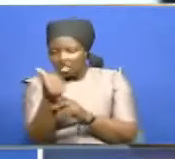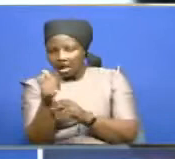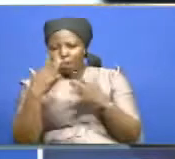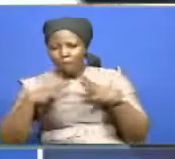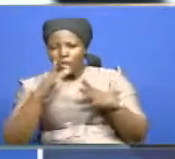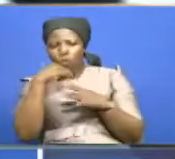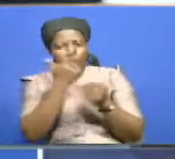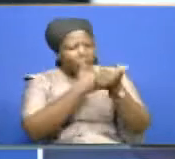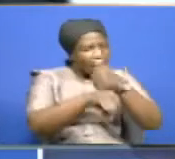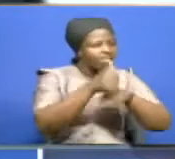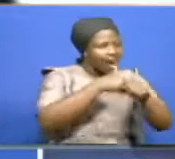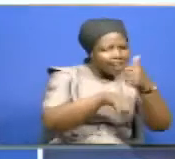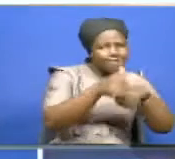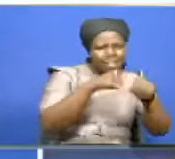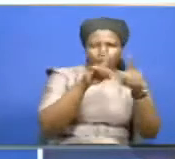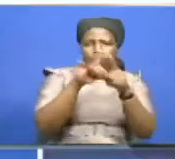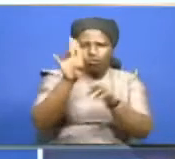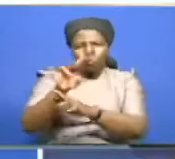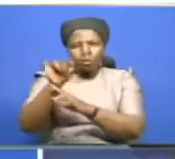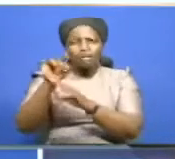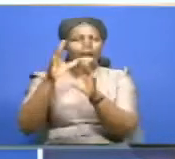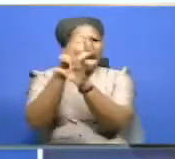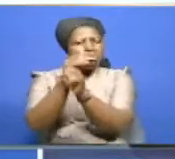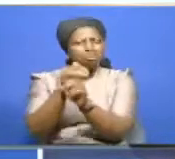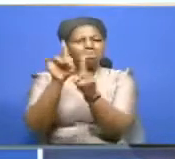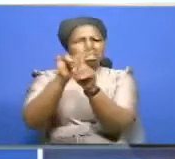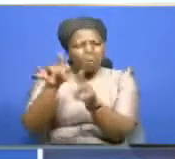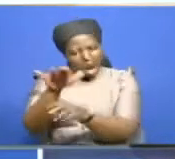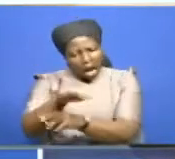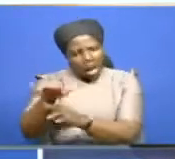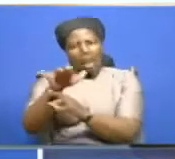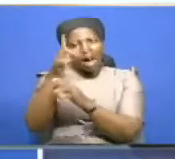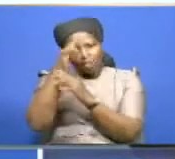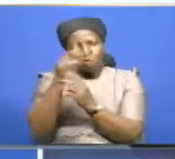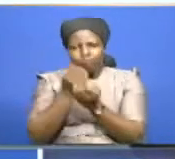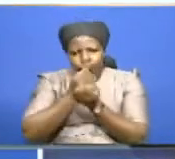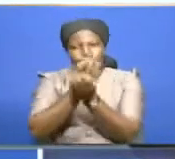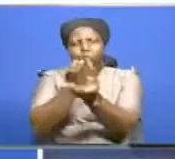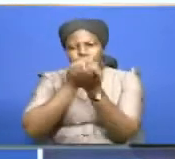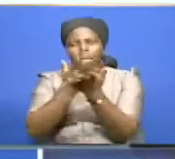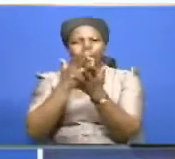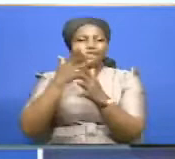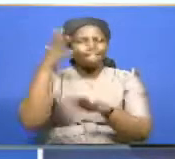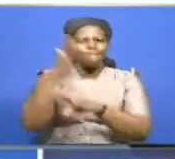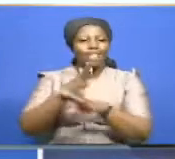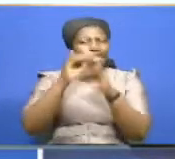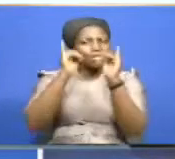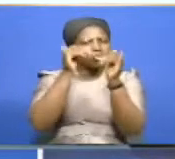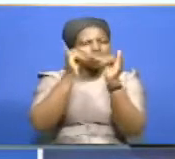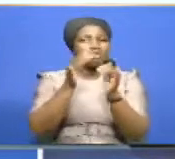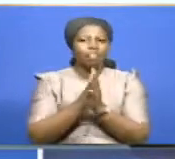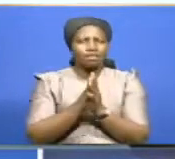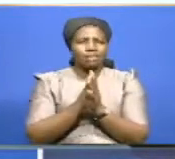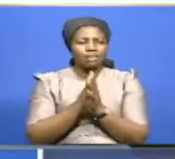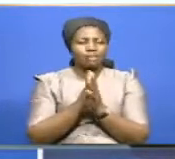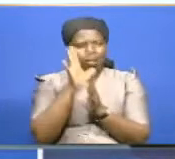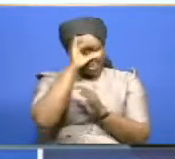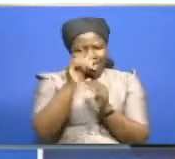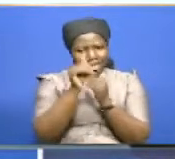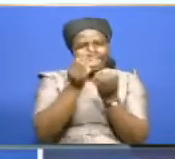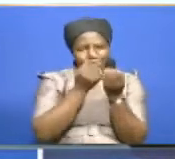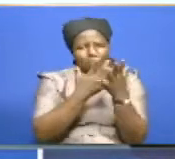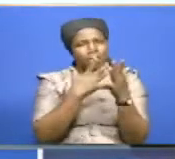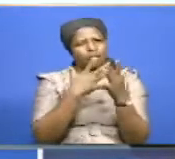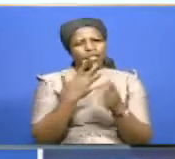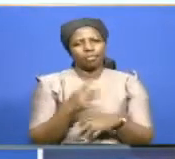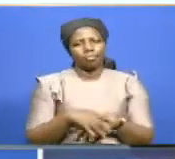use this association as a conduit for transmitting fake news, willful misinformation, on sensationalized